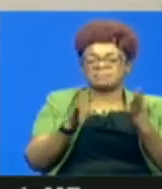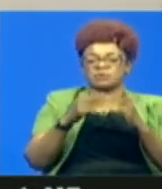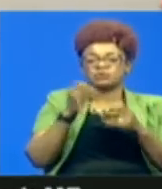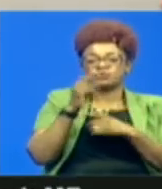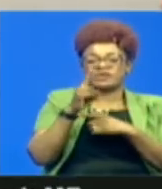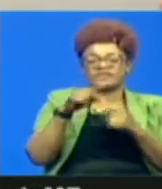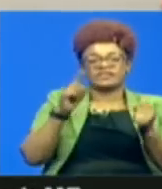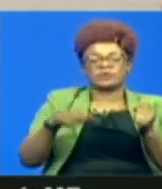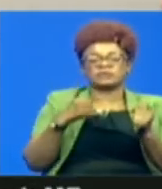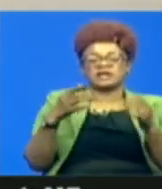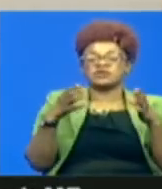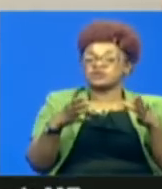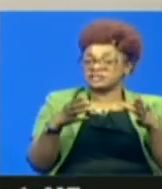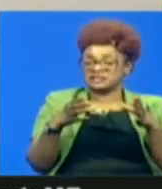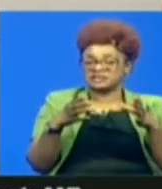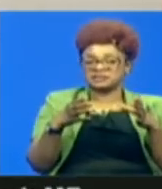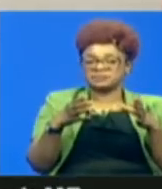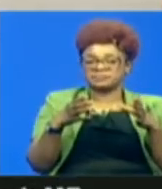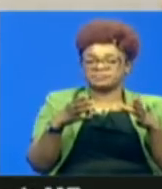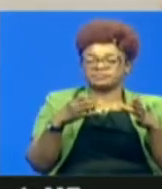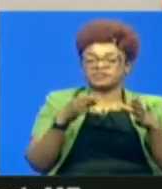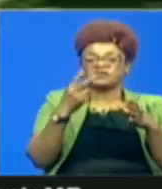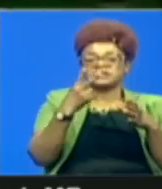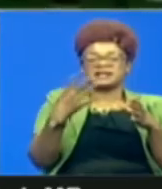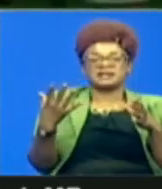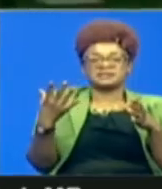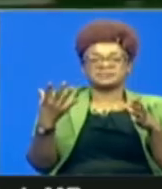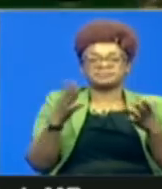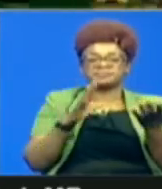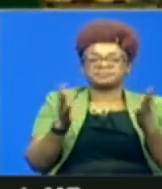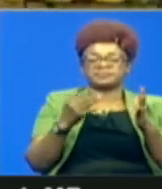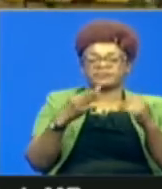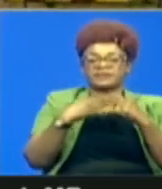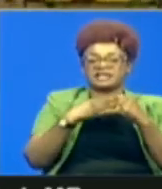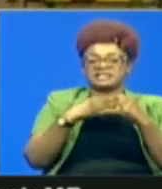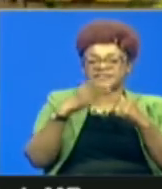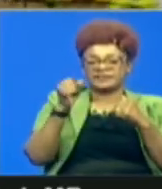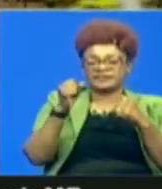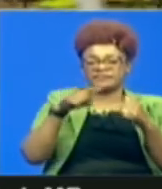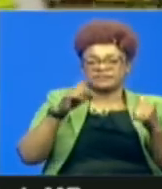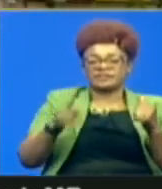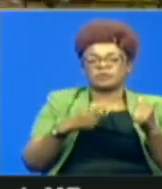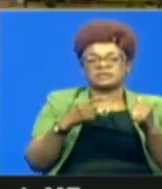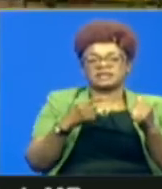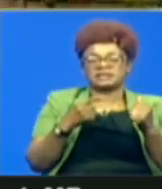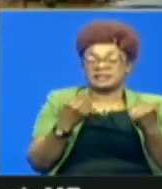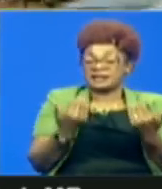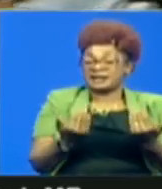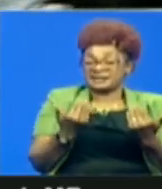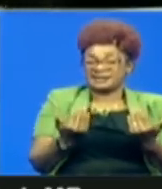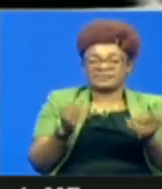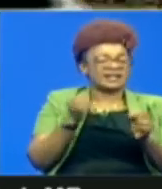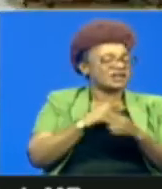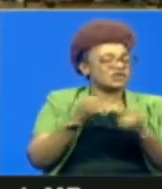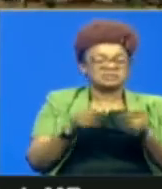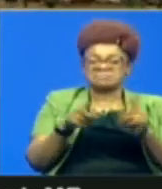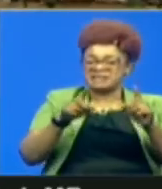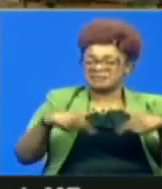12,000 units. And yet for second hand, it stands at about 85,000. Currently, even they cannot meet the demand.